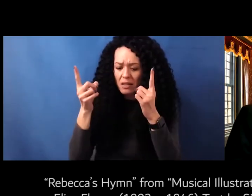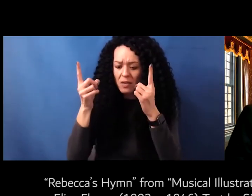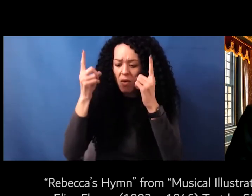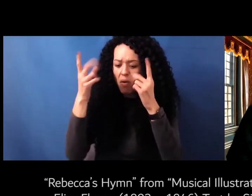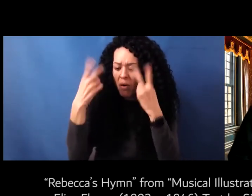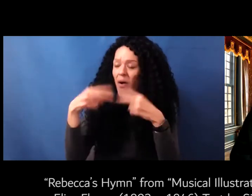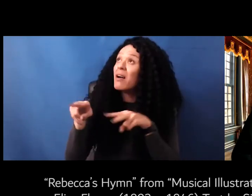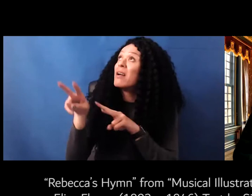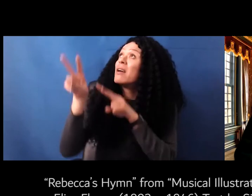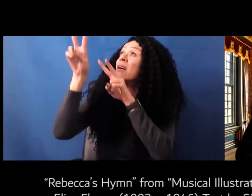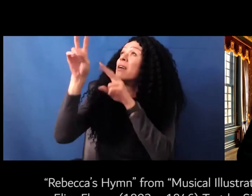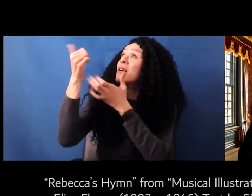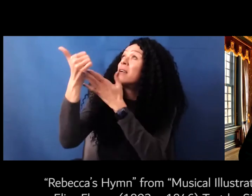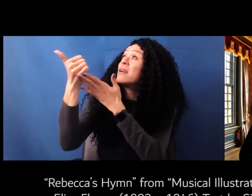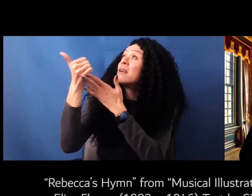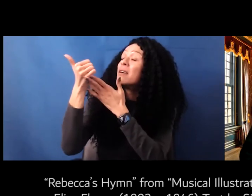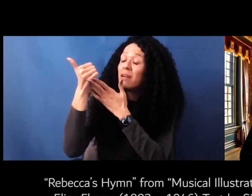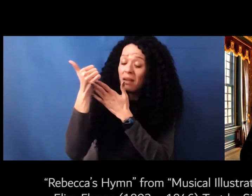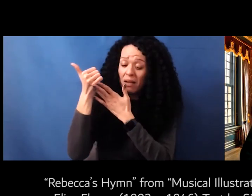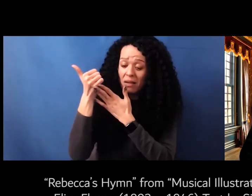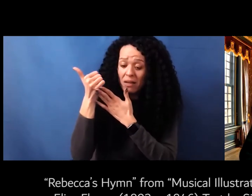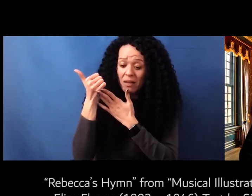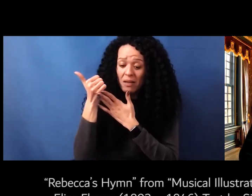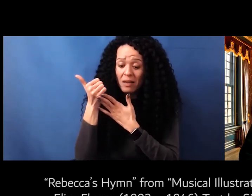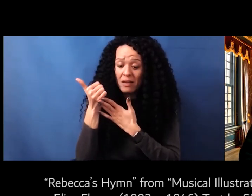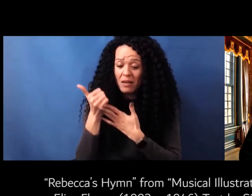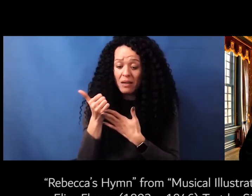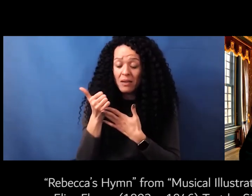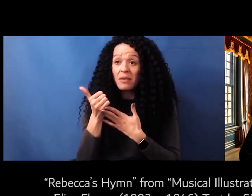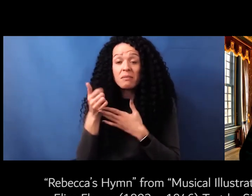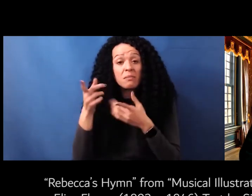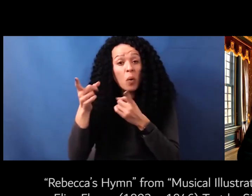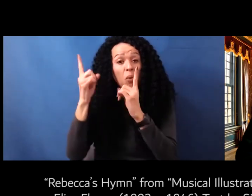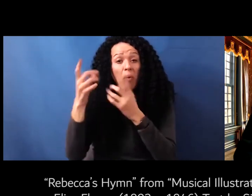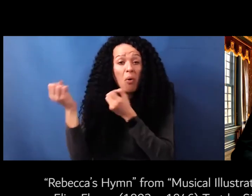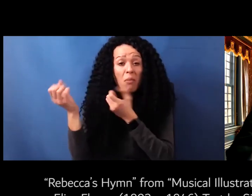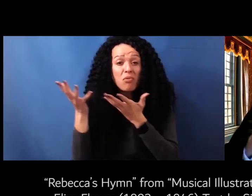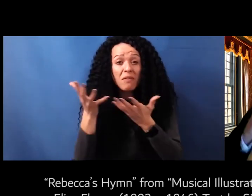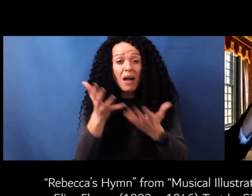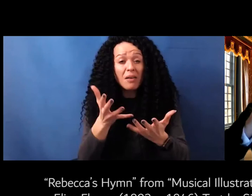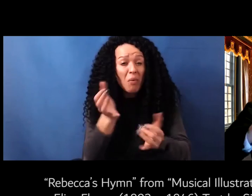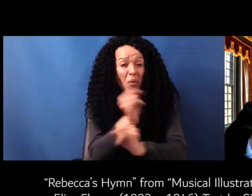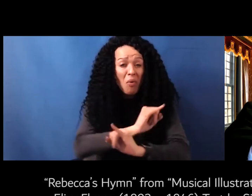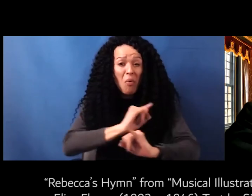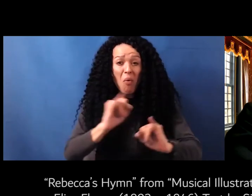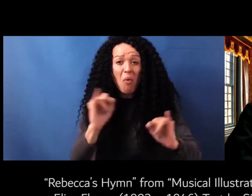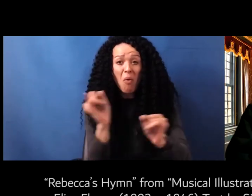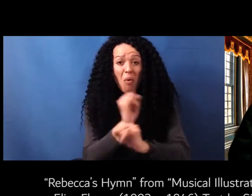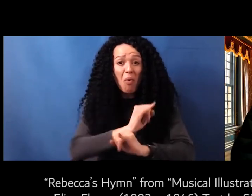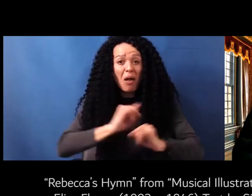father's God before her moved, an